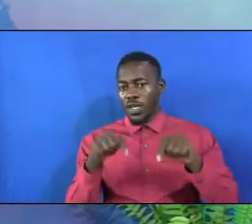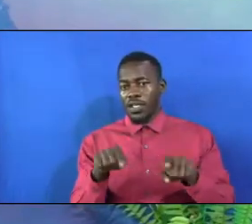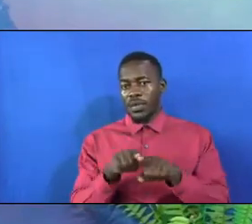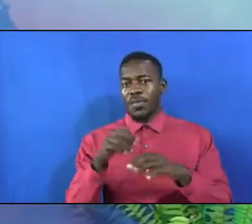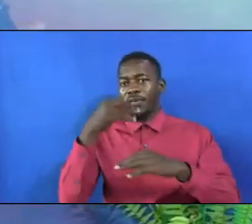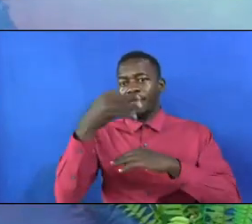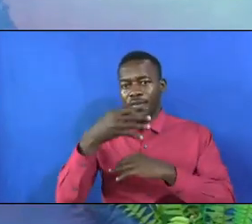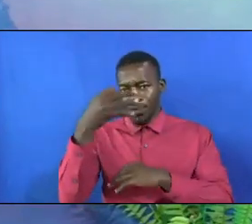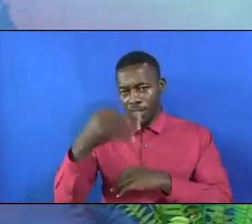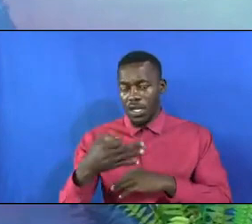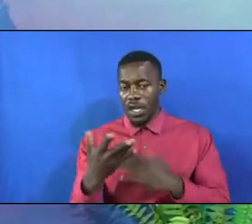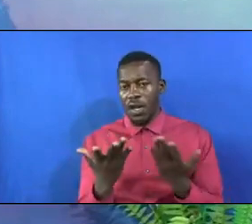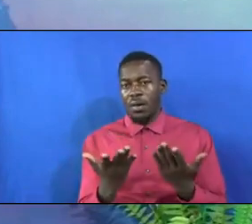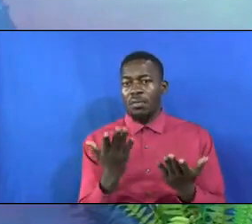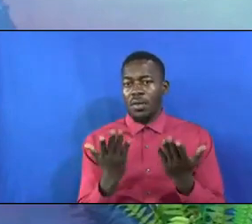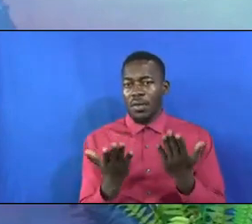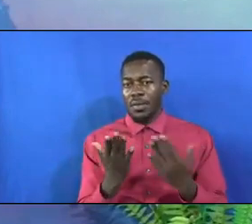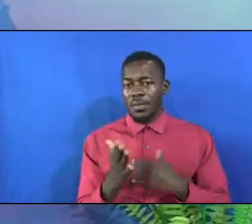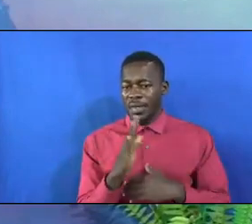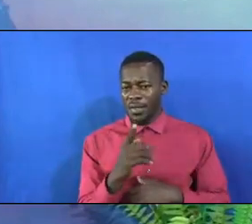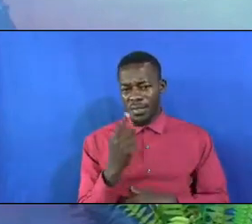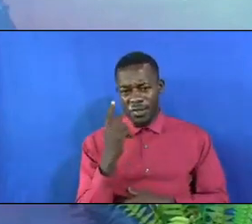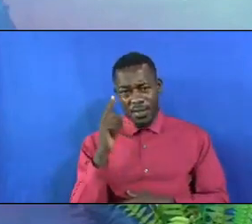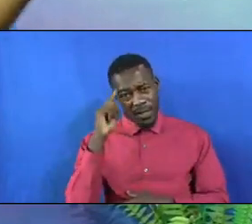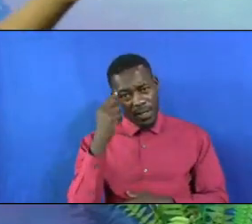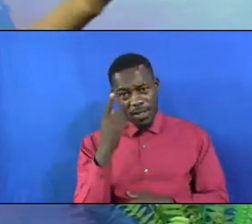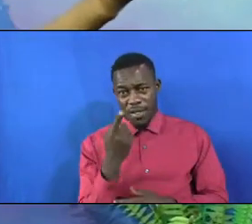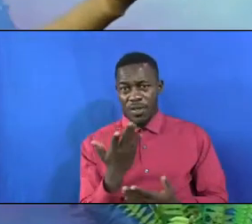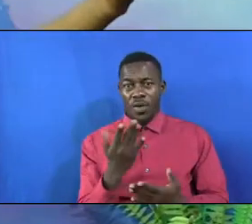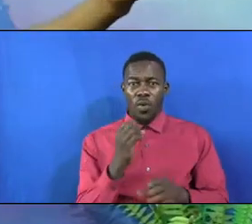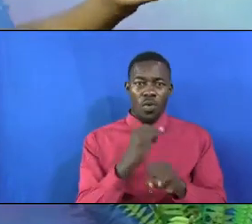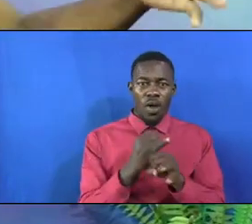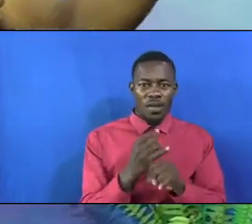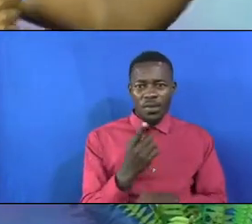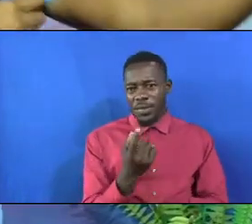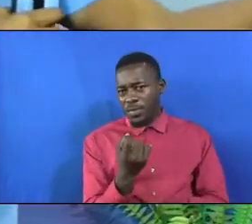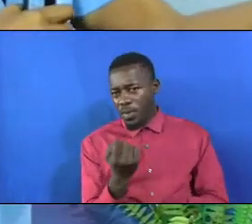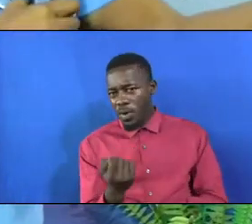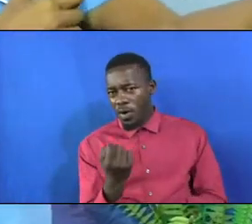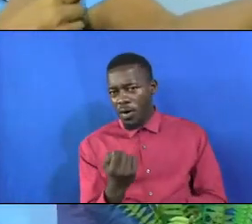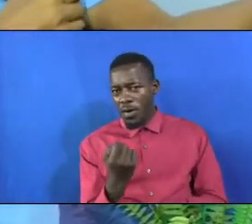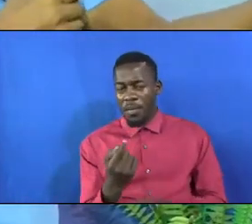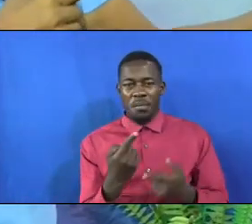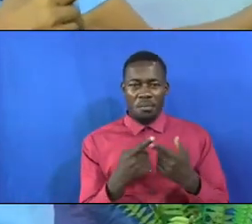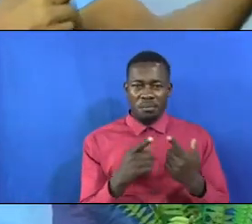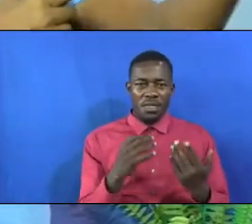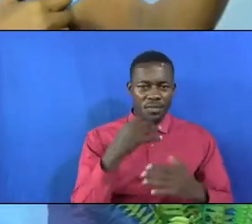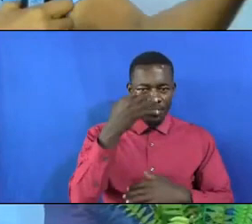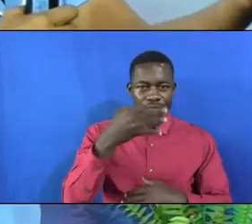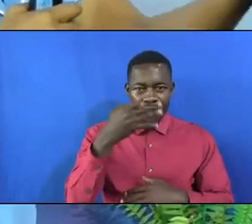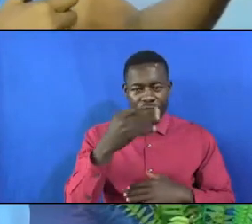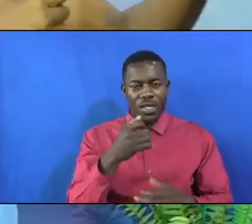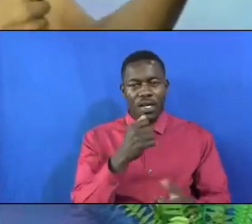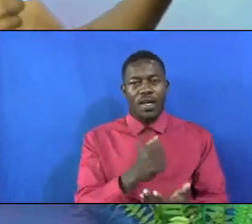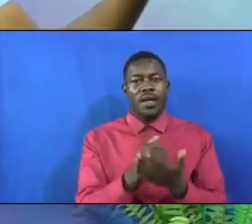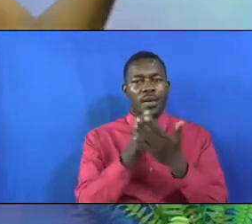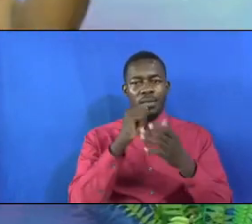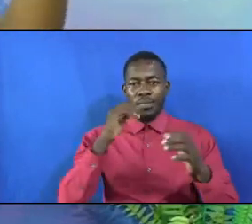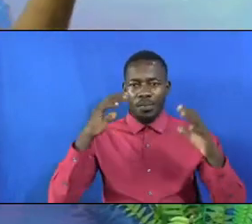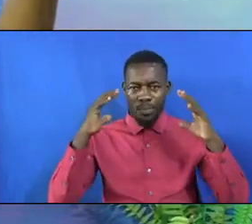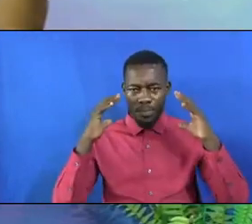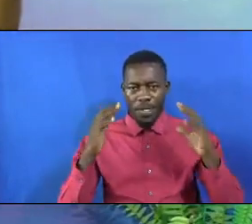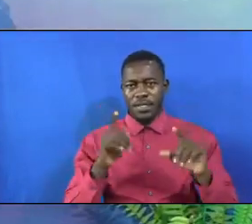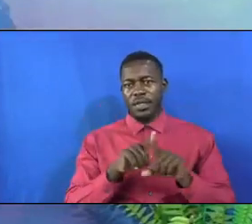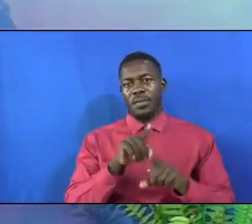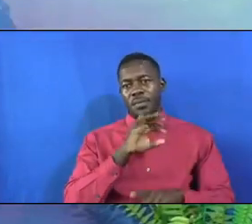generations to come. It may look insignificant at that what seemed for the two midwives, but it had